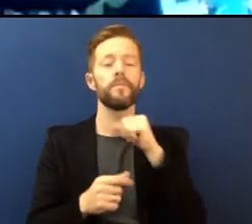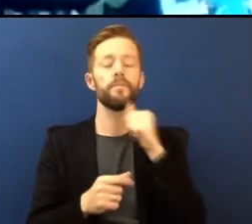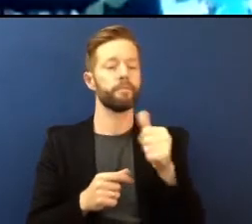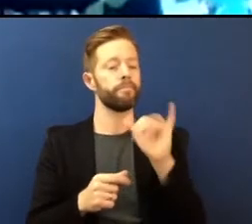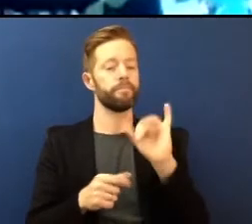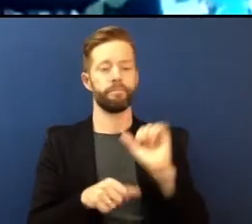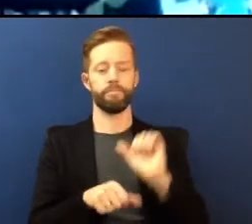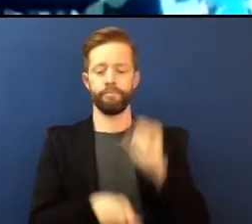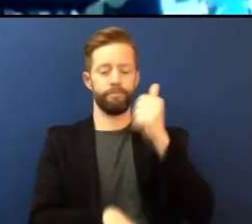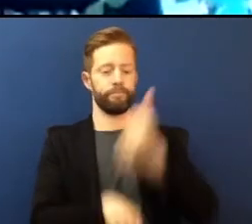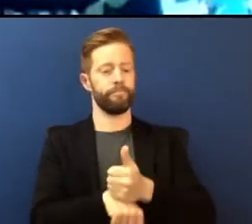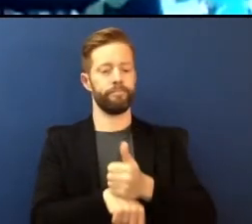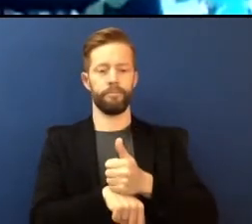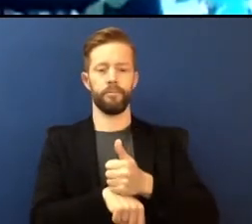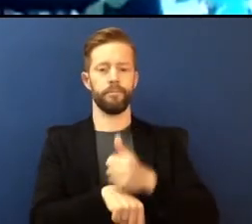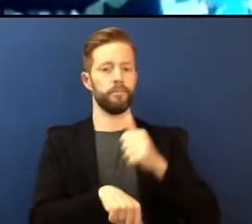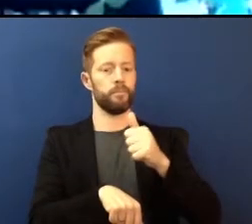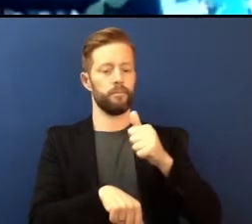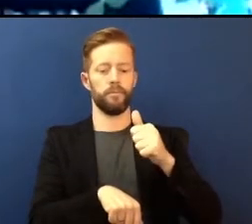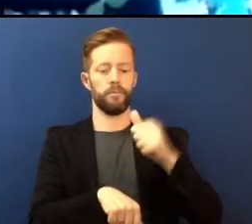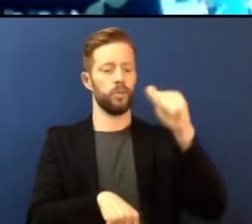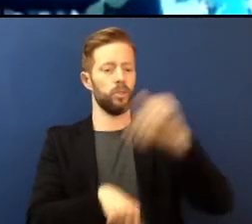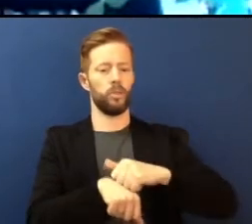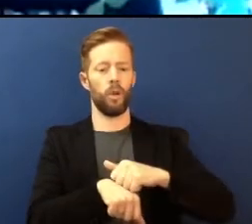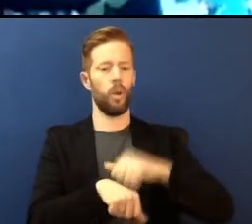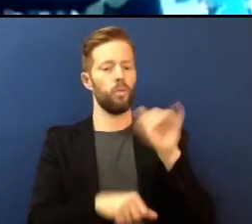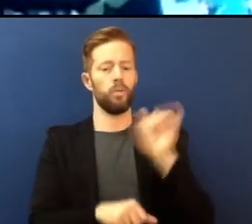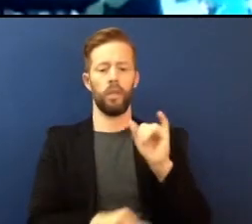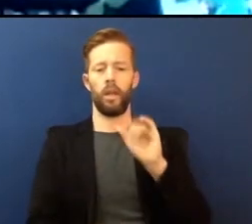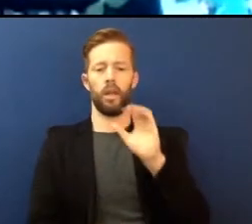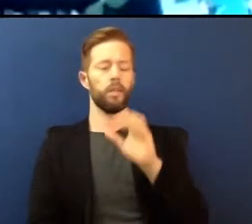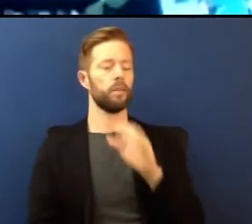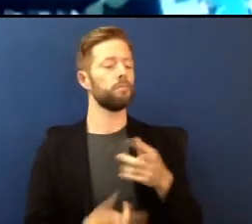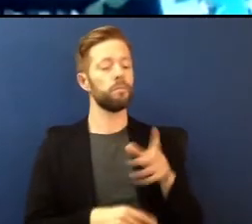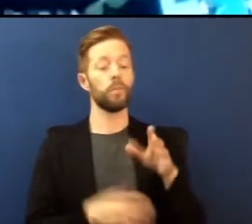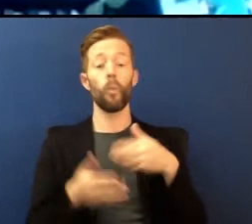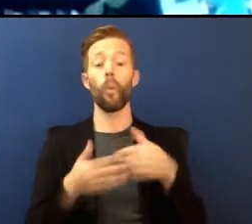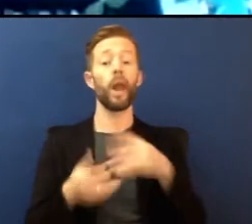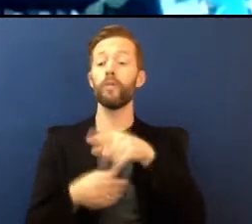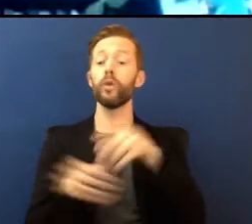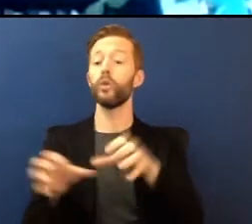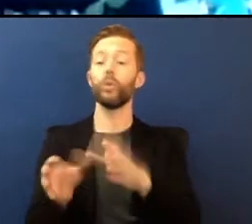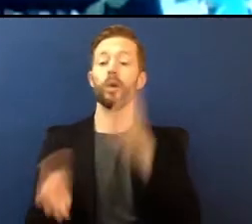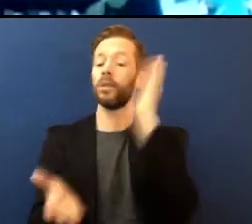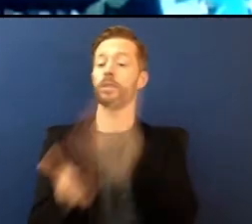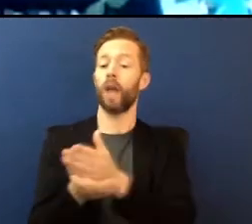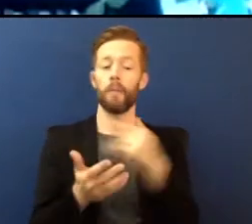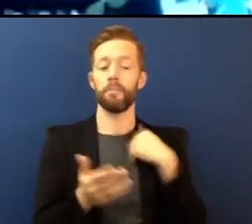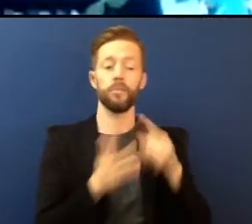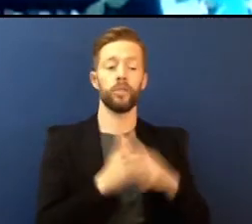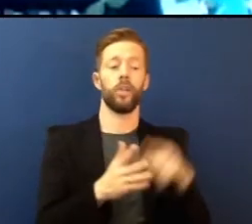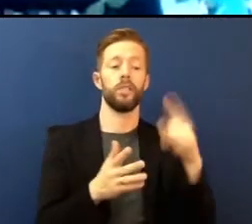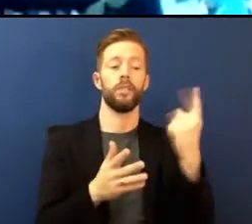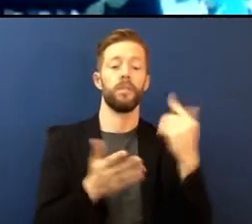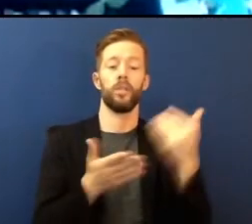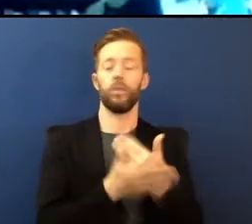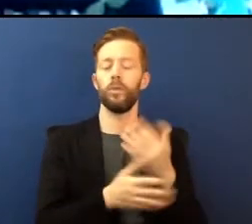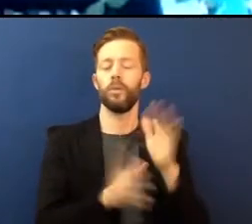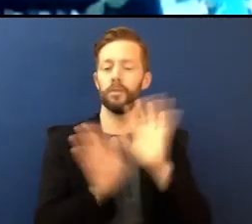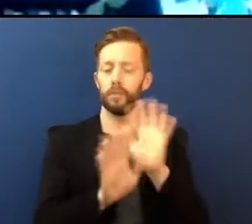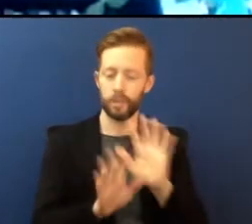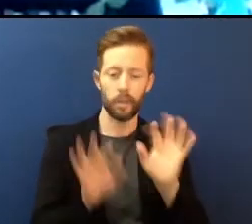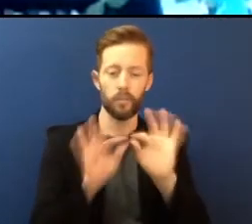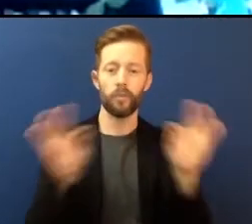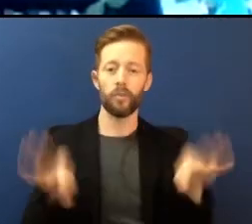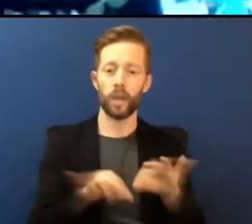canned curriculum. It's not something that says like, okay, whatever you're doing, stop doing that, and then start doing something entirely different. But